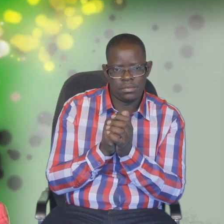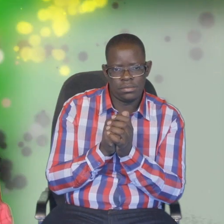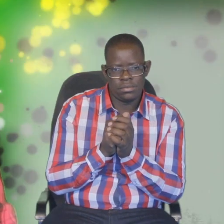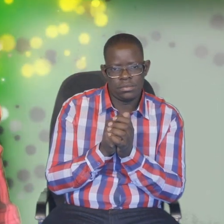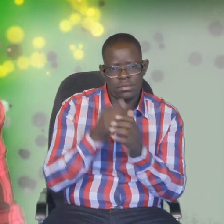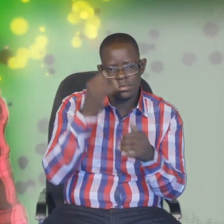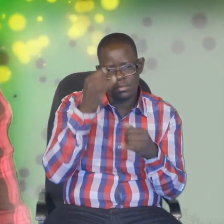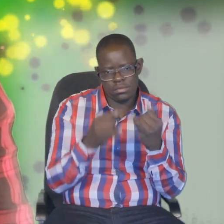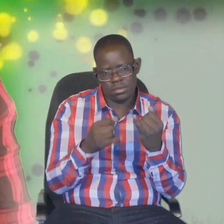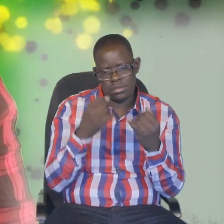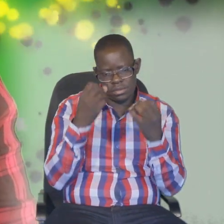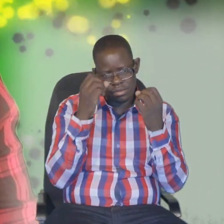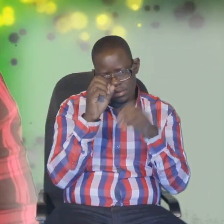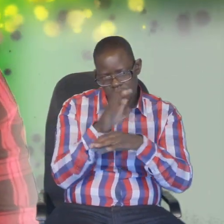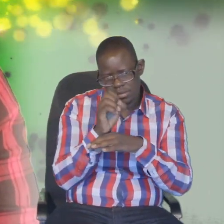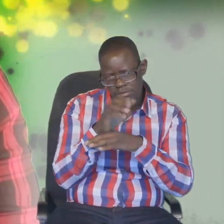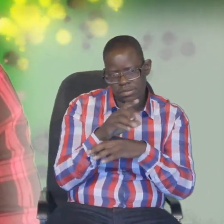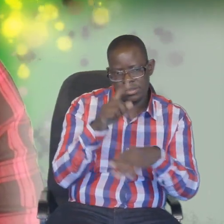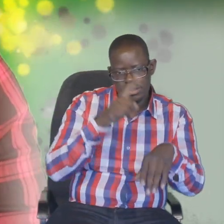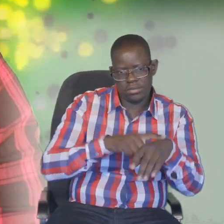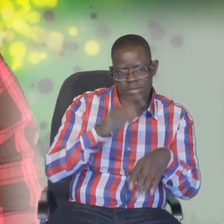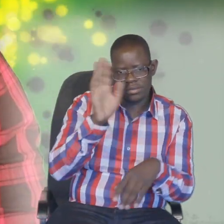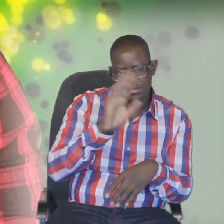With that last bit of advice, it's time to say